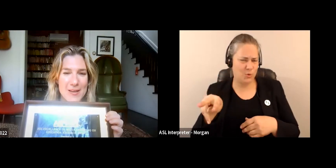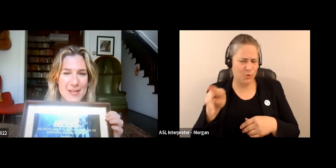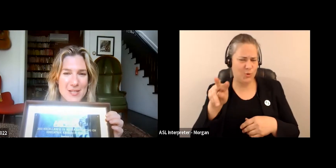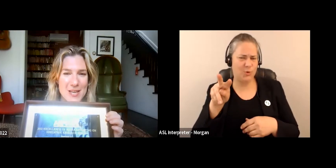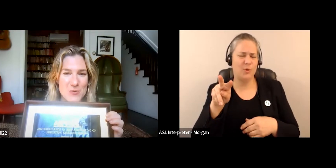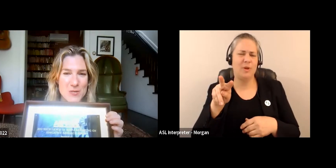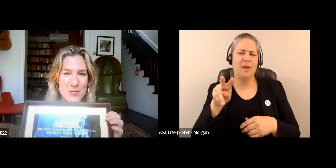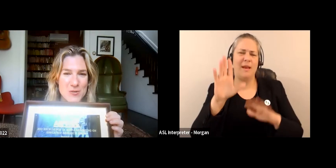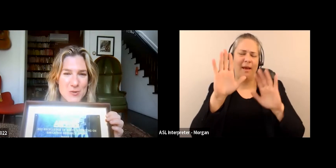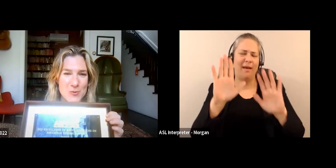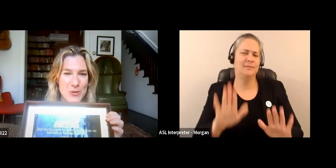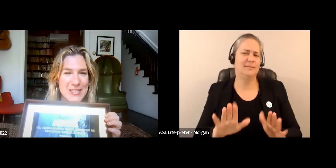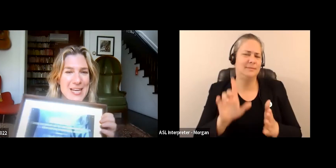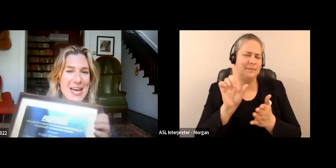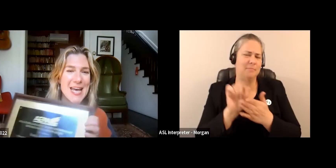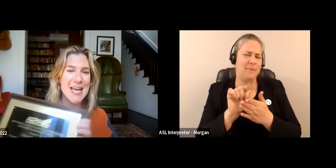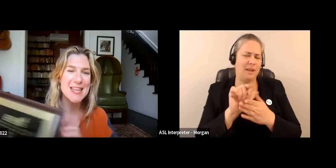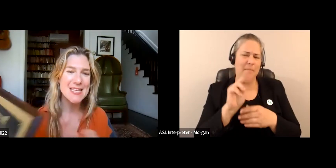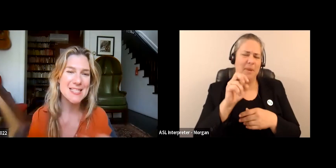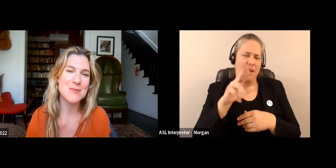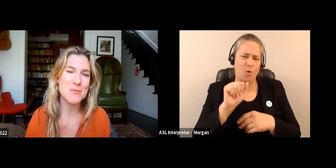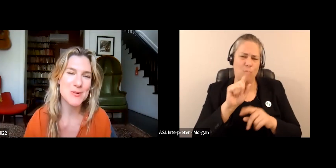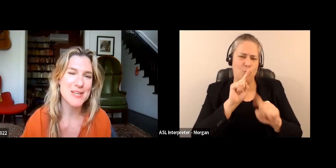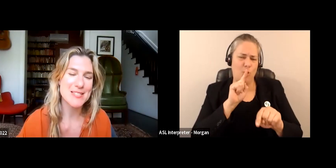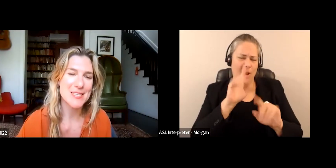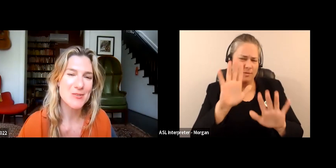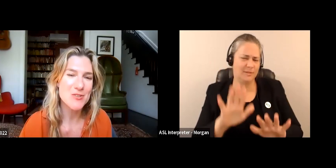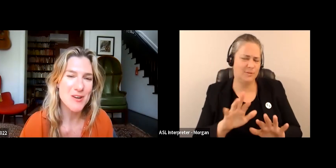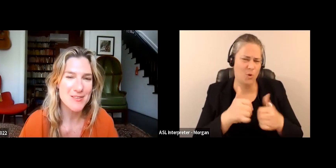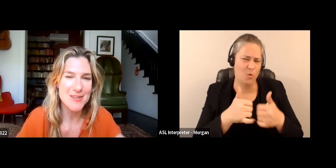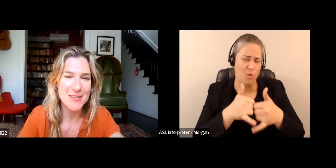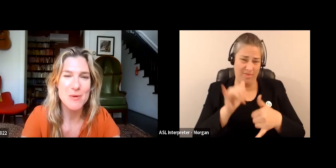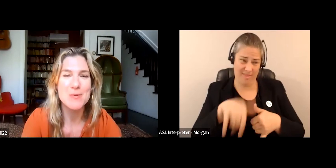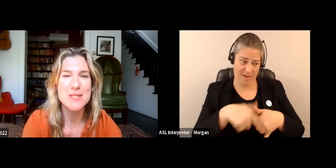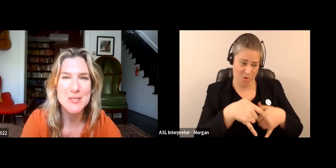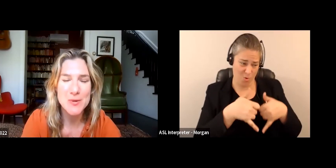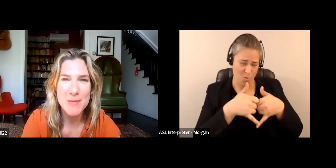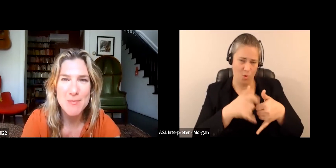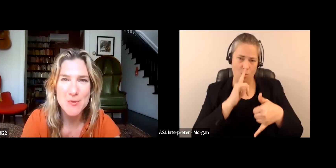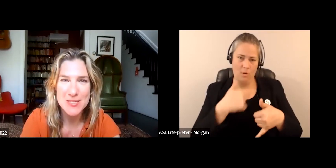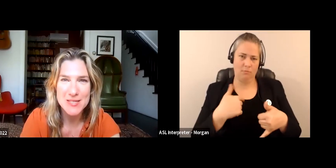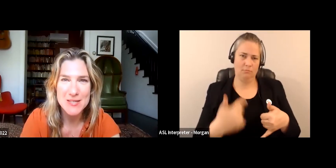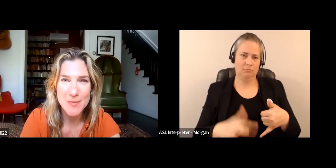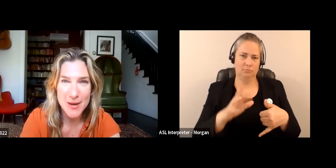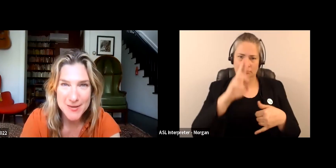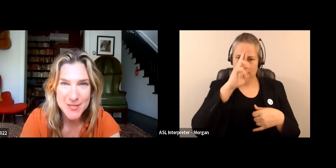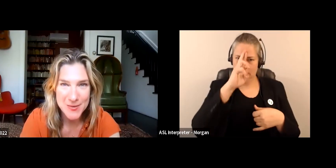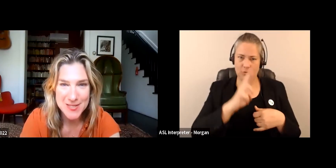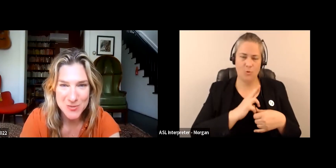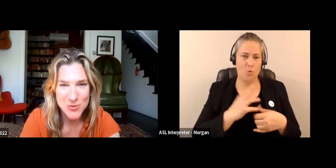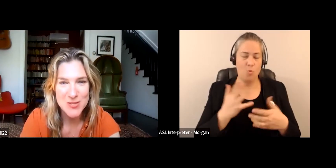Reporting and Education Research Award. This award is a huge honor that represents what I most aspire to as a